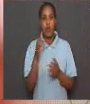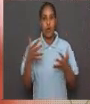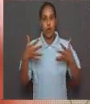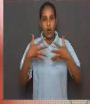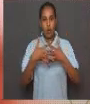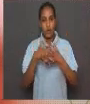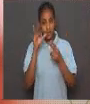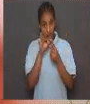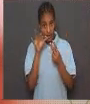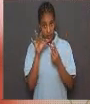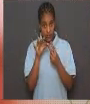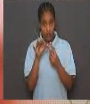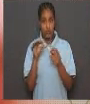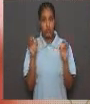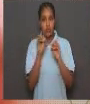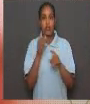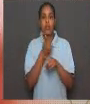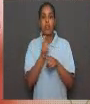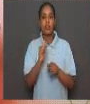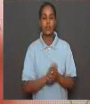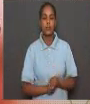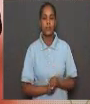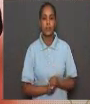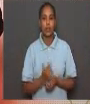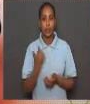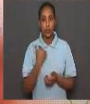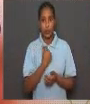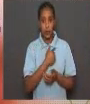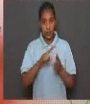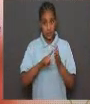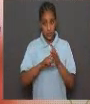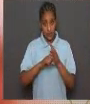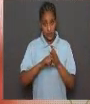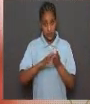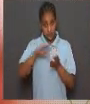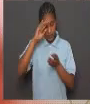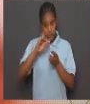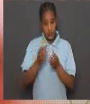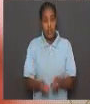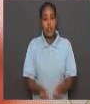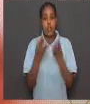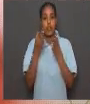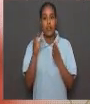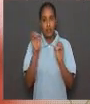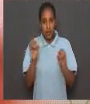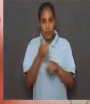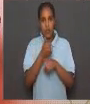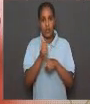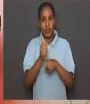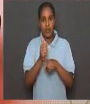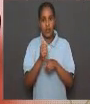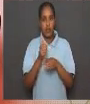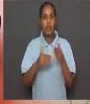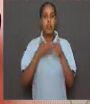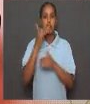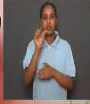of selected nonmetals. We will be learning about several nonmetals over the